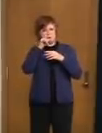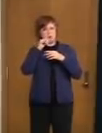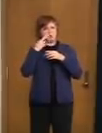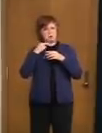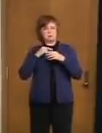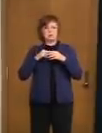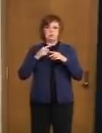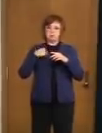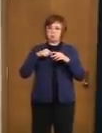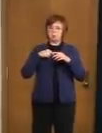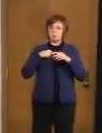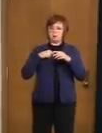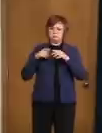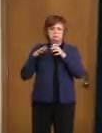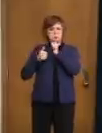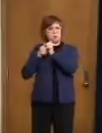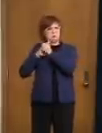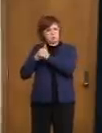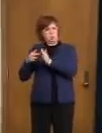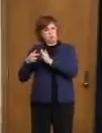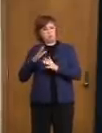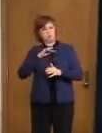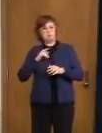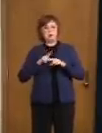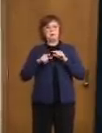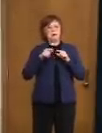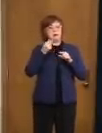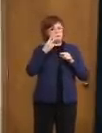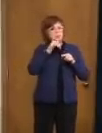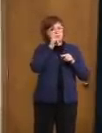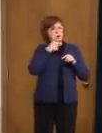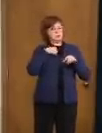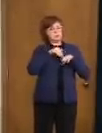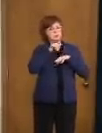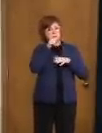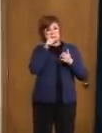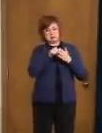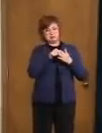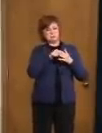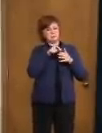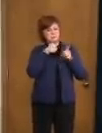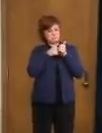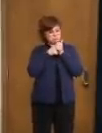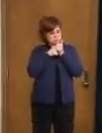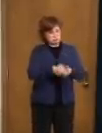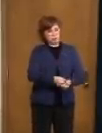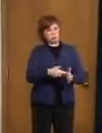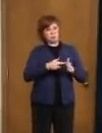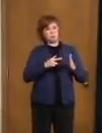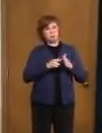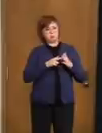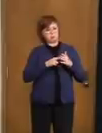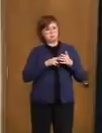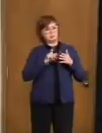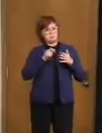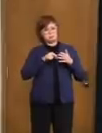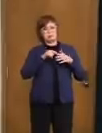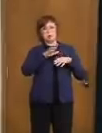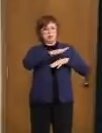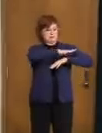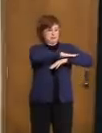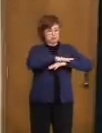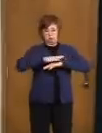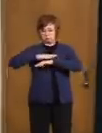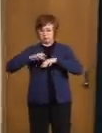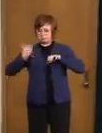example, where the business owners are not complying with the guidelines, the patrons are not complying, there's mingling among tables,